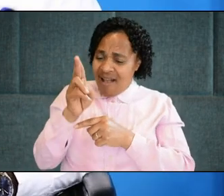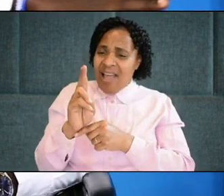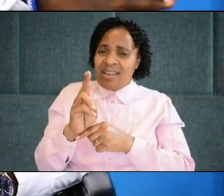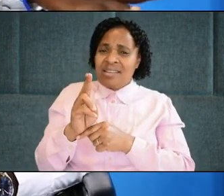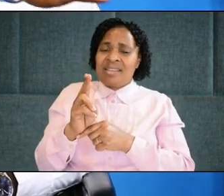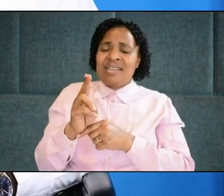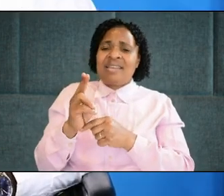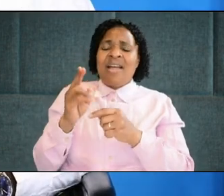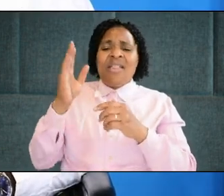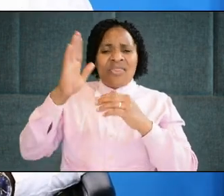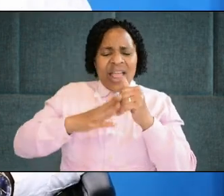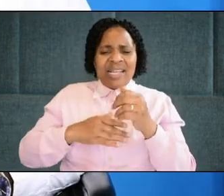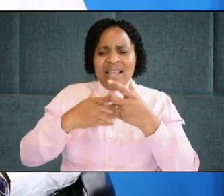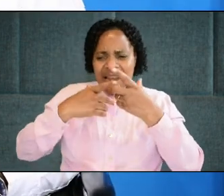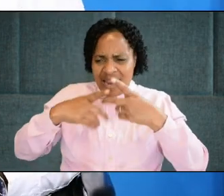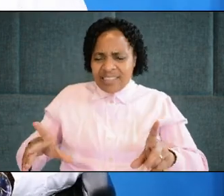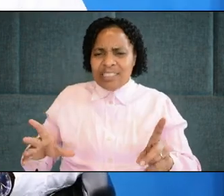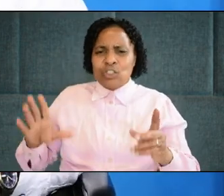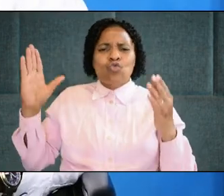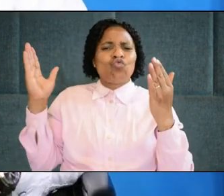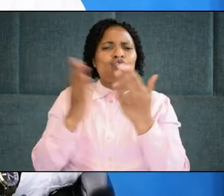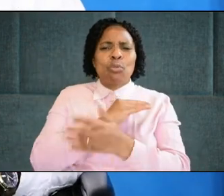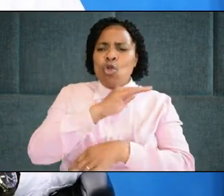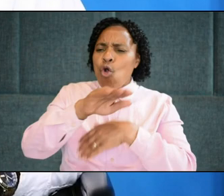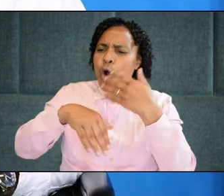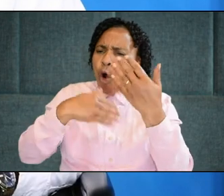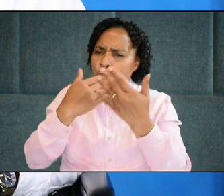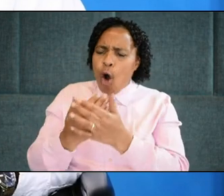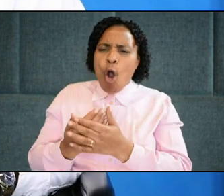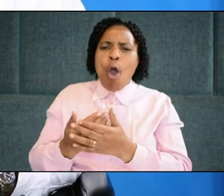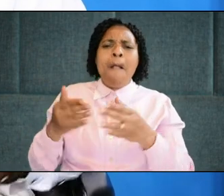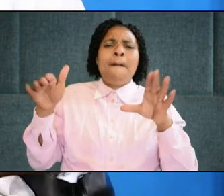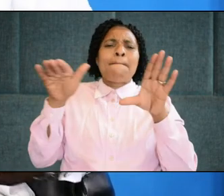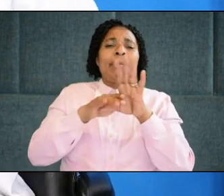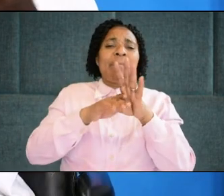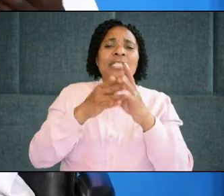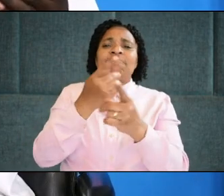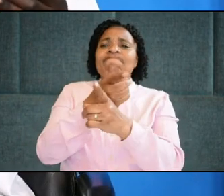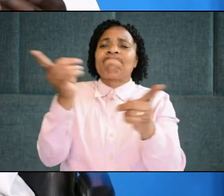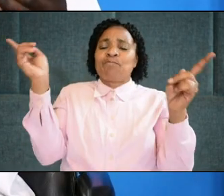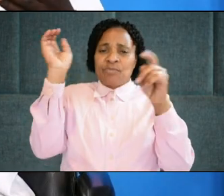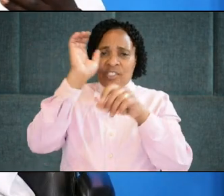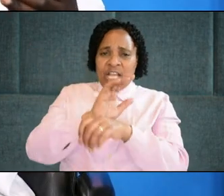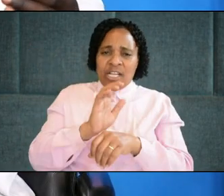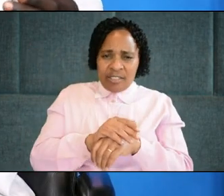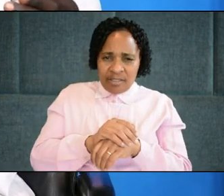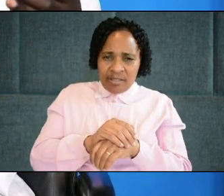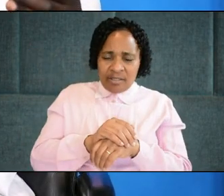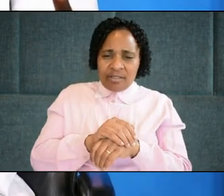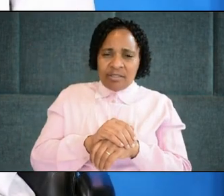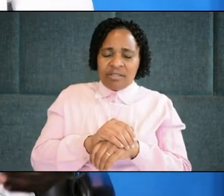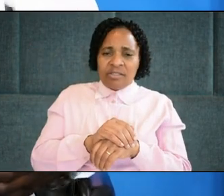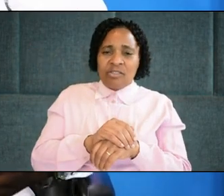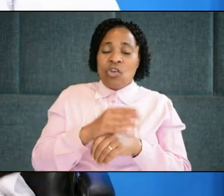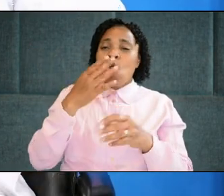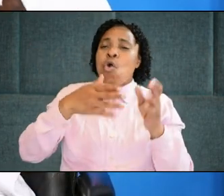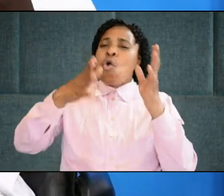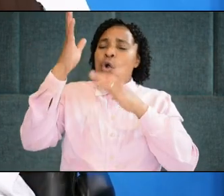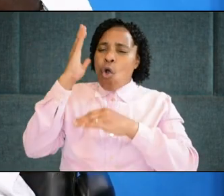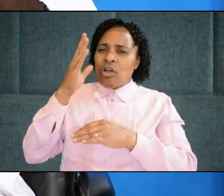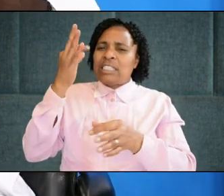letting him continue and wipe out the entire congregation? That's the logic.